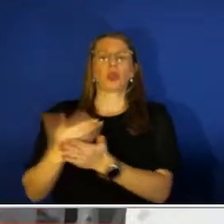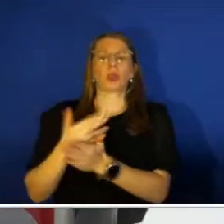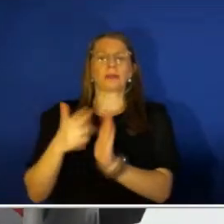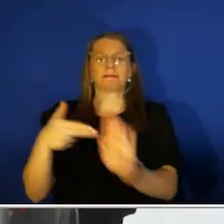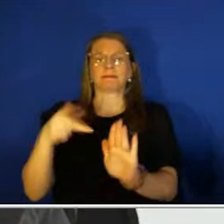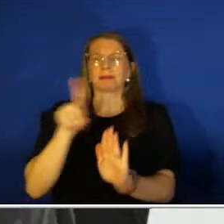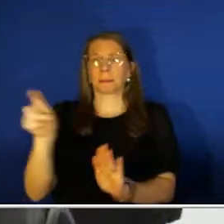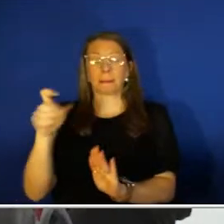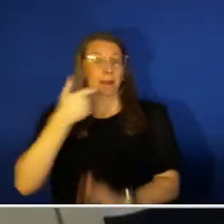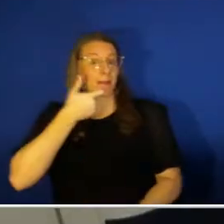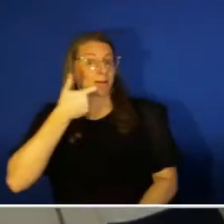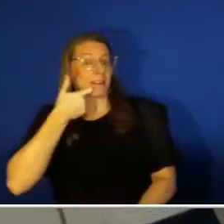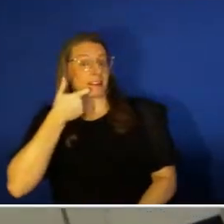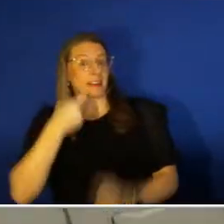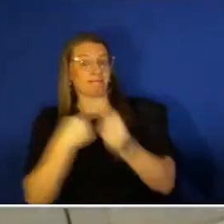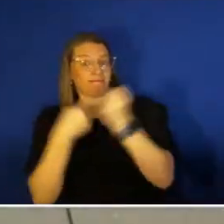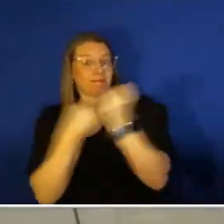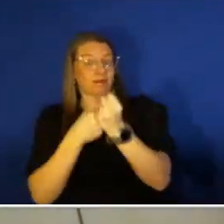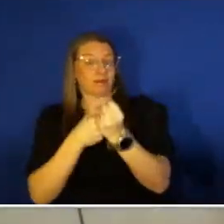on the